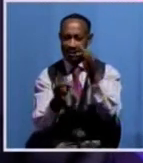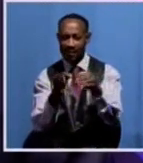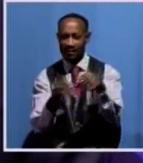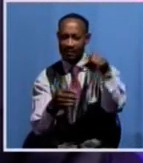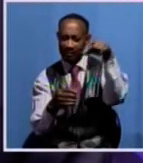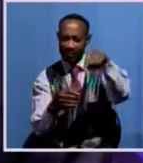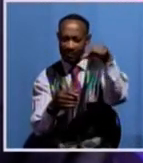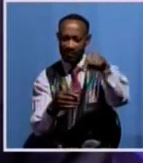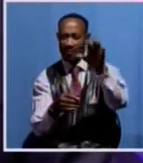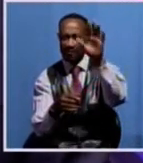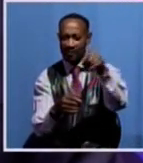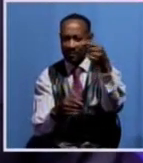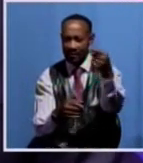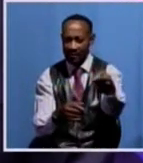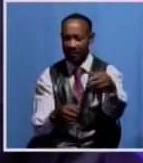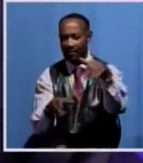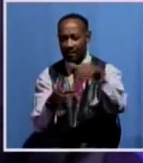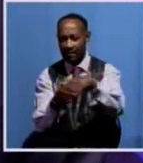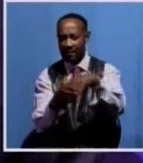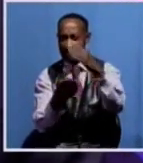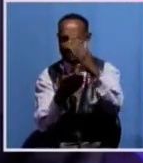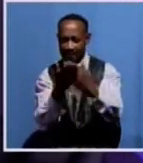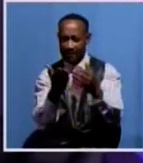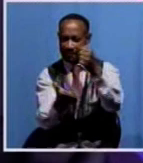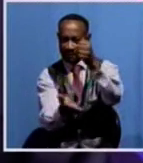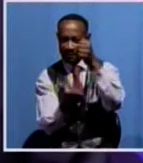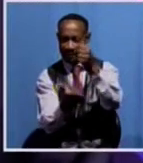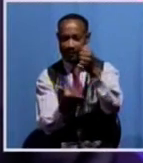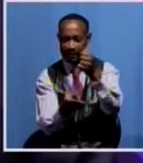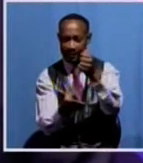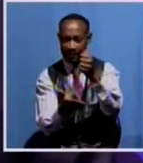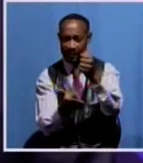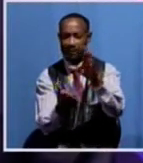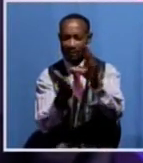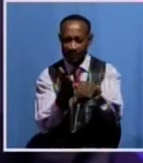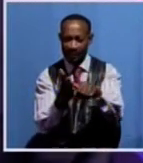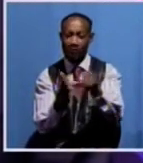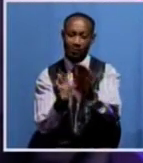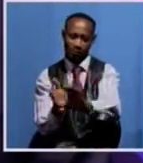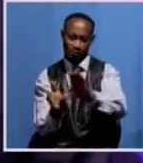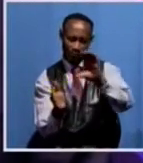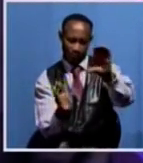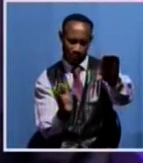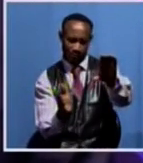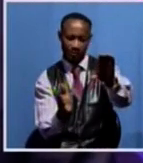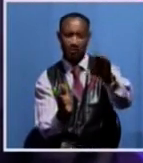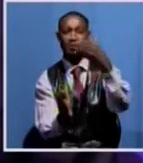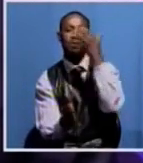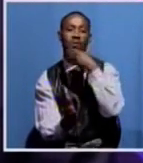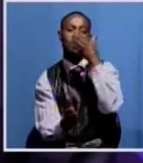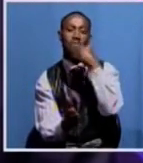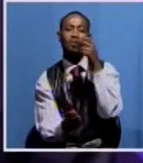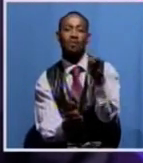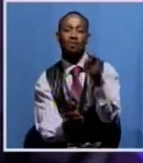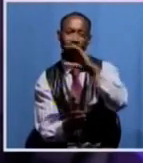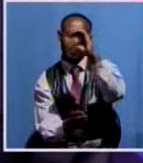you after you've dealt with the non-discretionary part of your budget is large, then you will obviously apportion large amounts of money as a